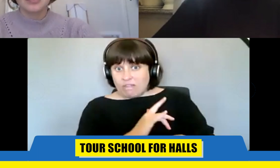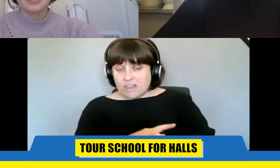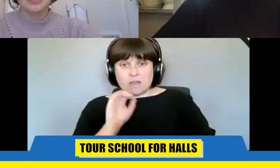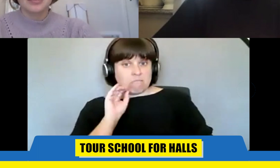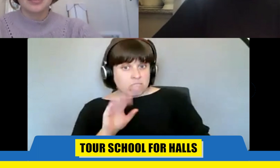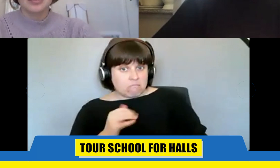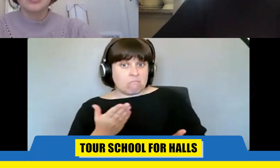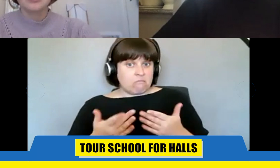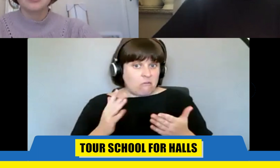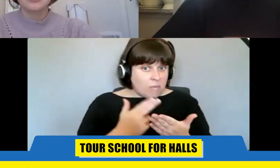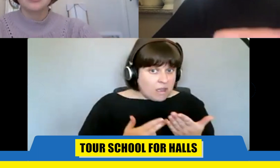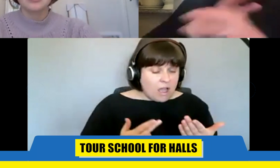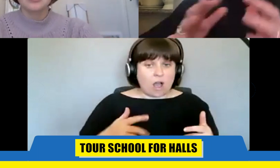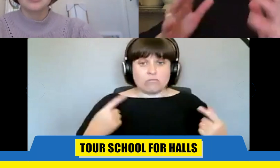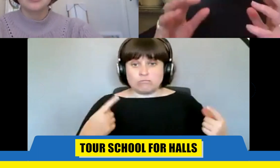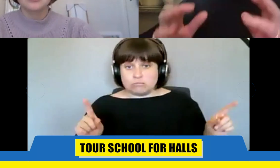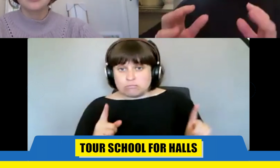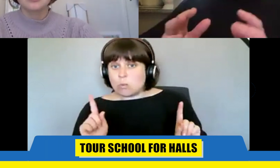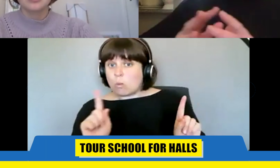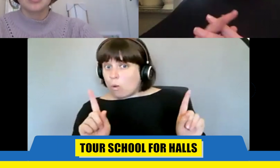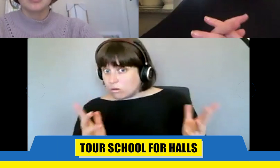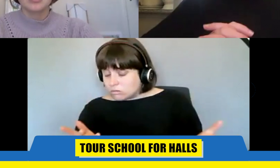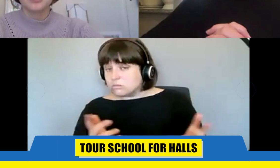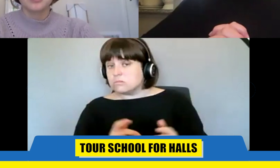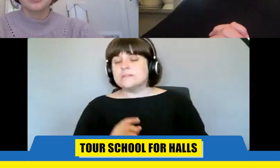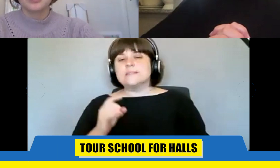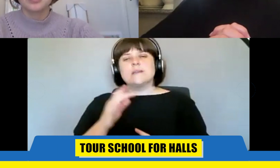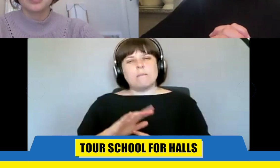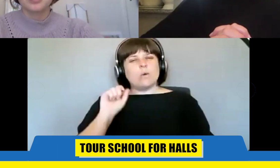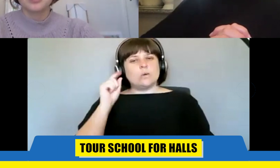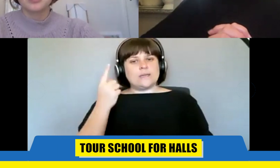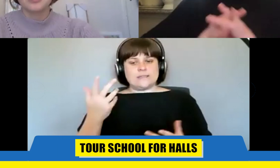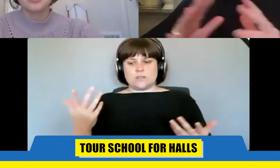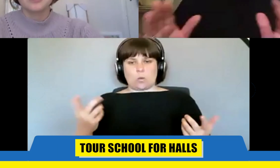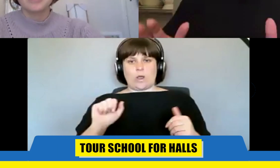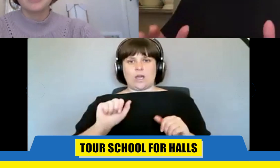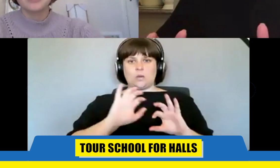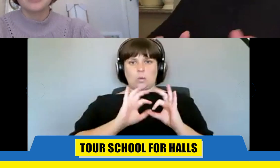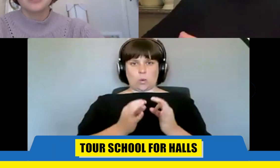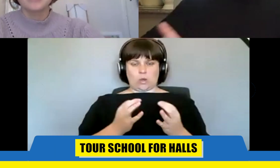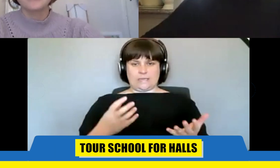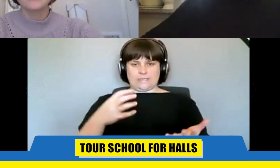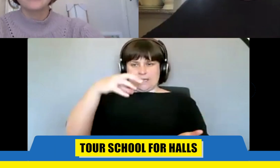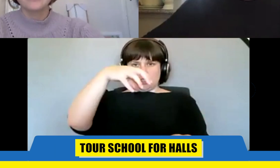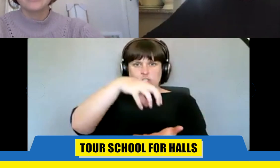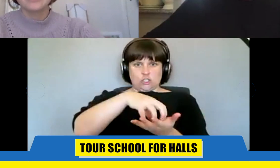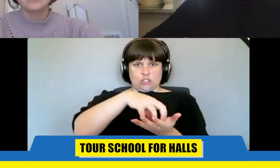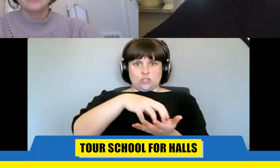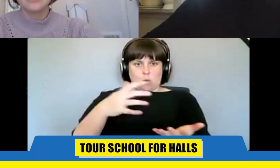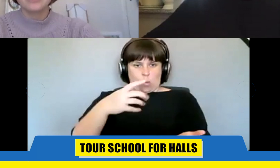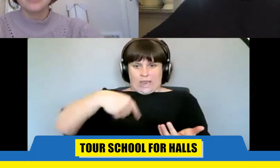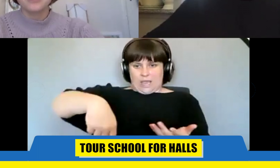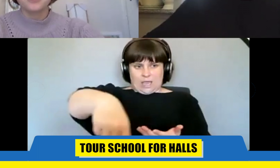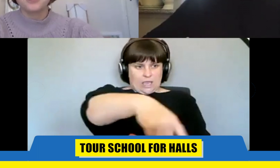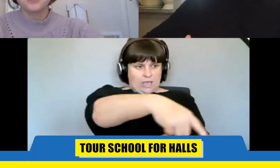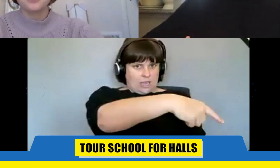really important to understand where you sit in the totality of your audience's arts and